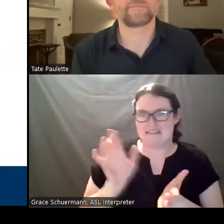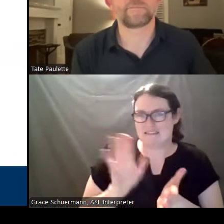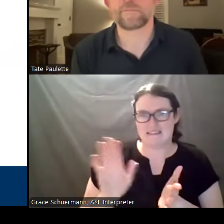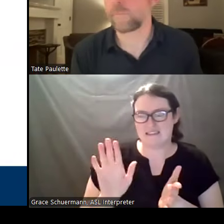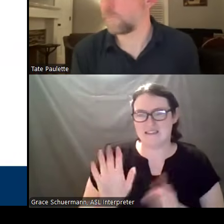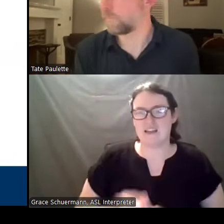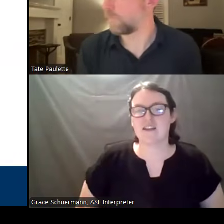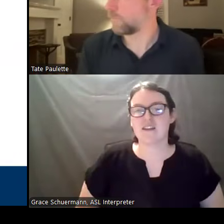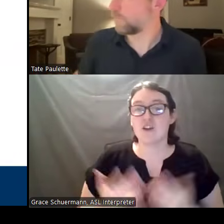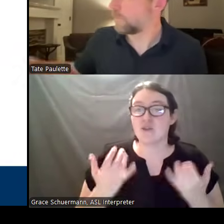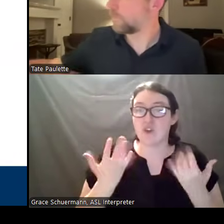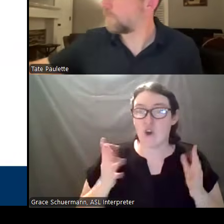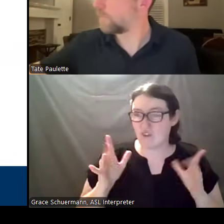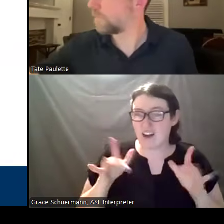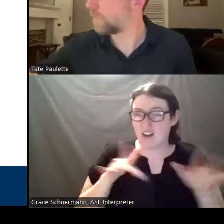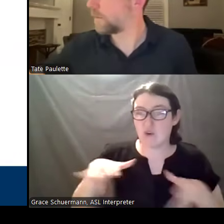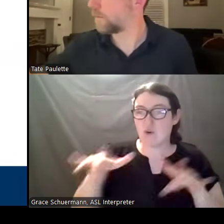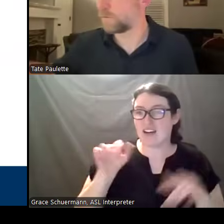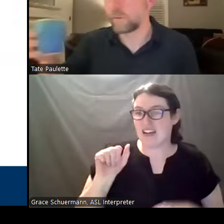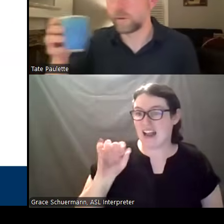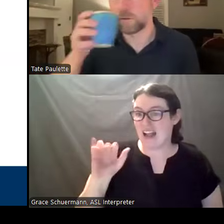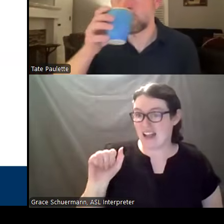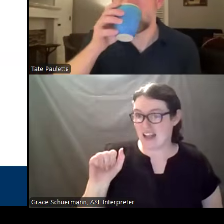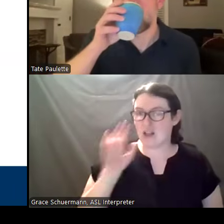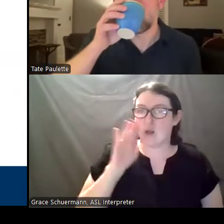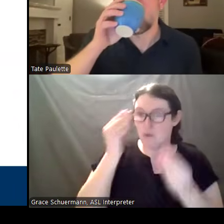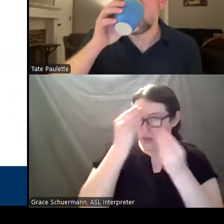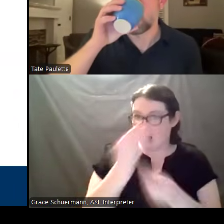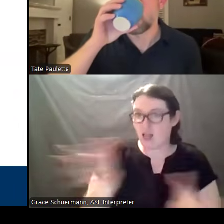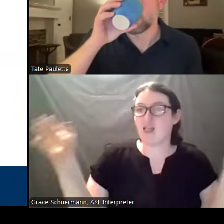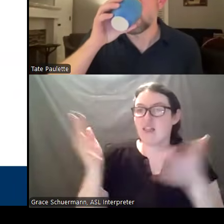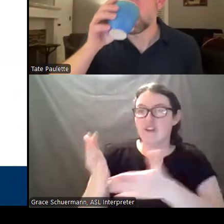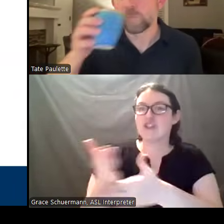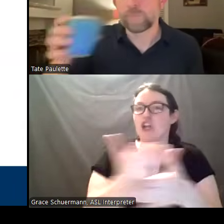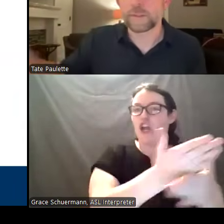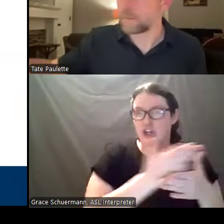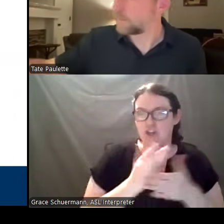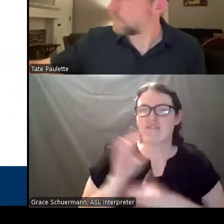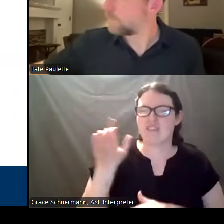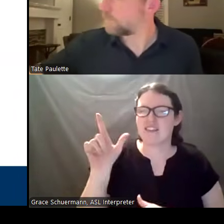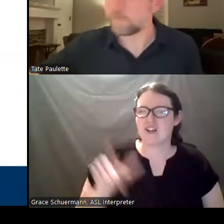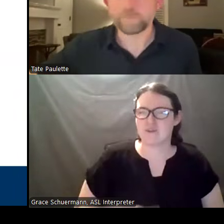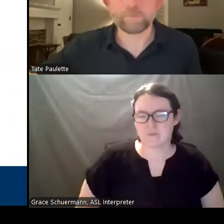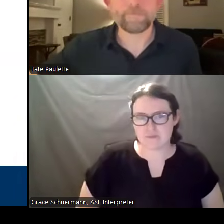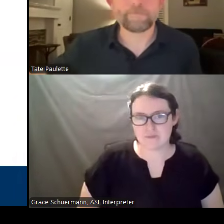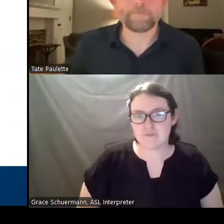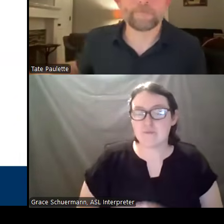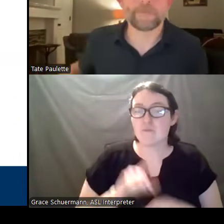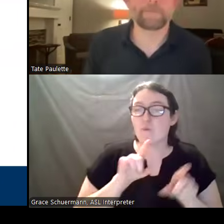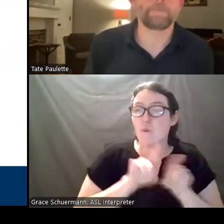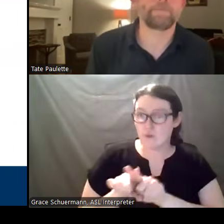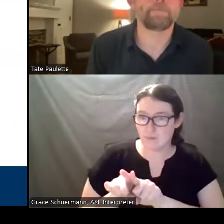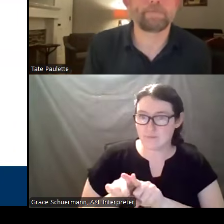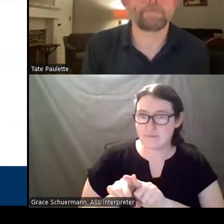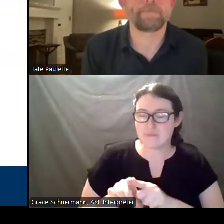talk is being recorded by the AIA and will be shared publicly at a later date. In addition,